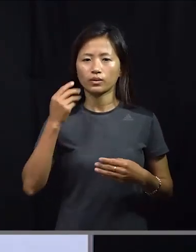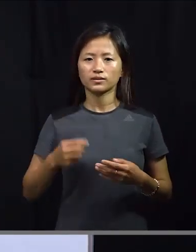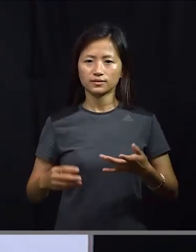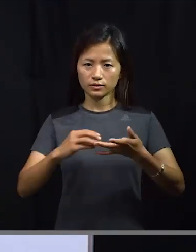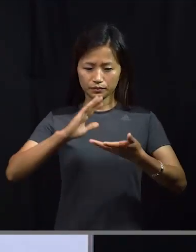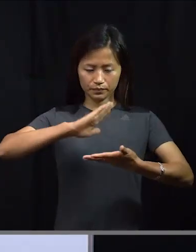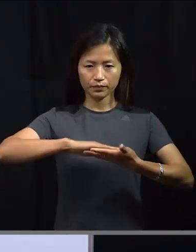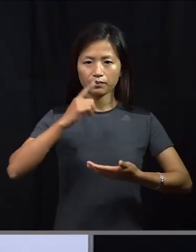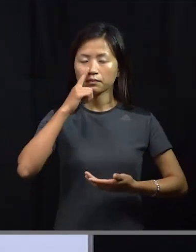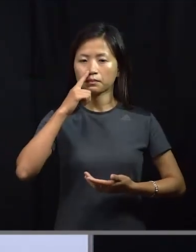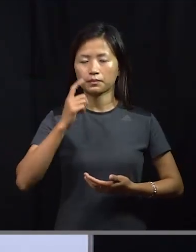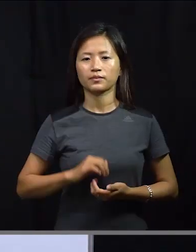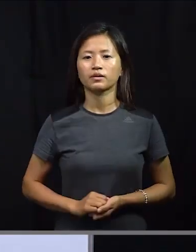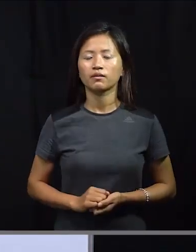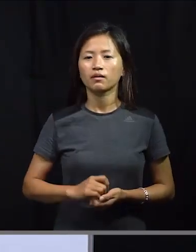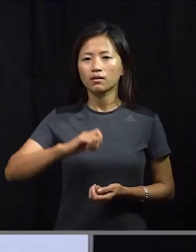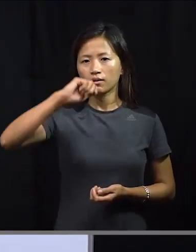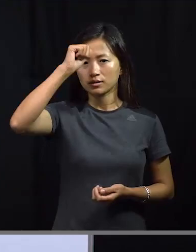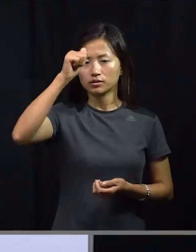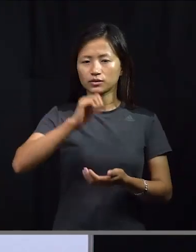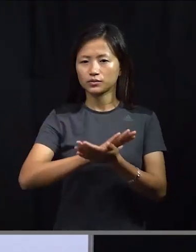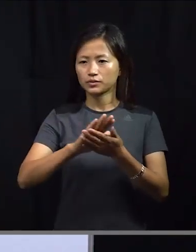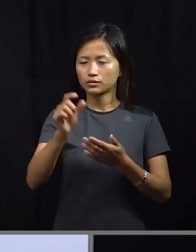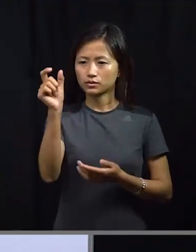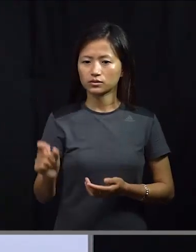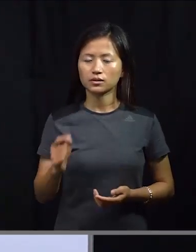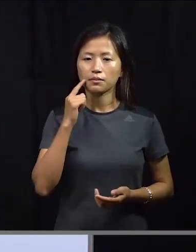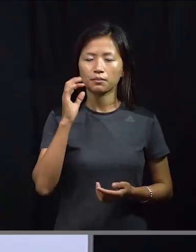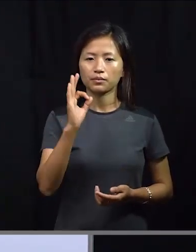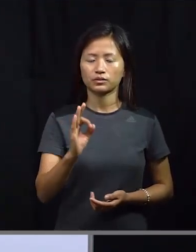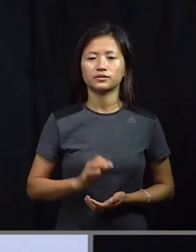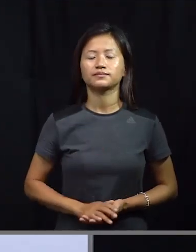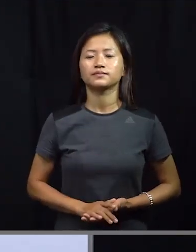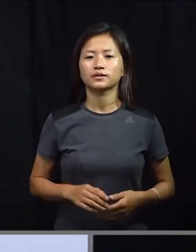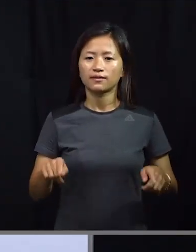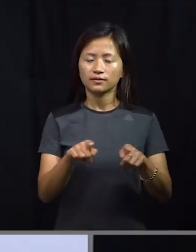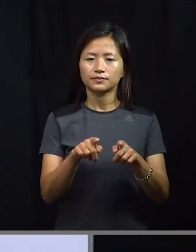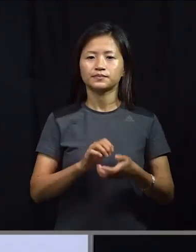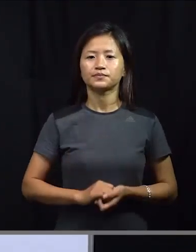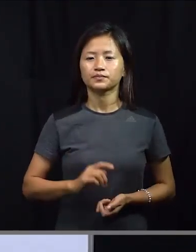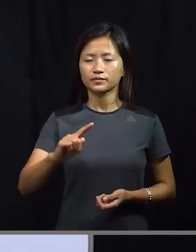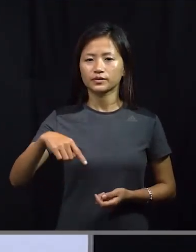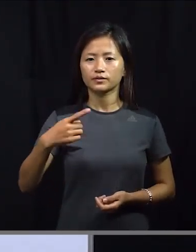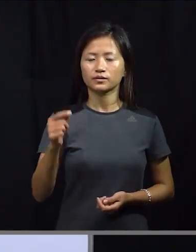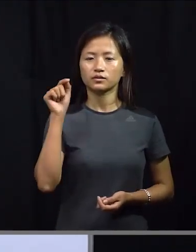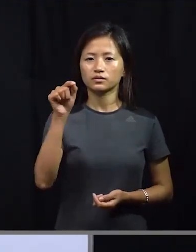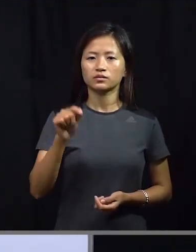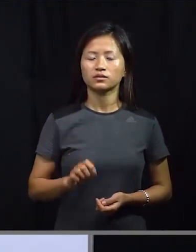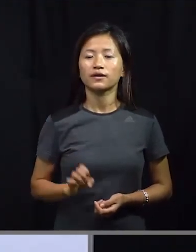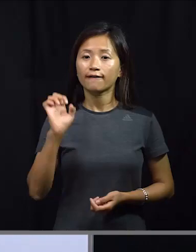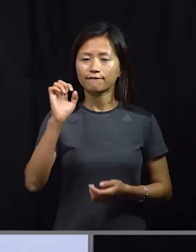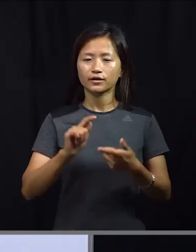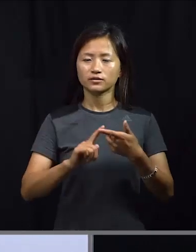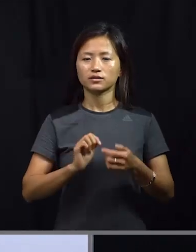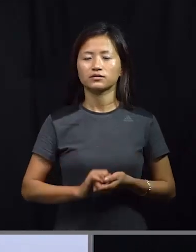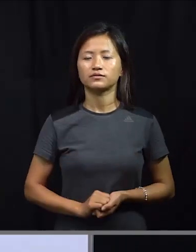why, this Hindu marriage is as important as it is, okay? Now, the next point that I would like to emphasize is